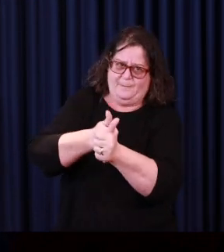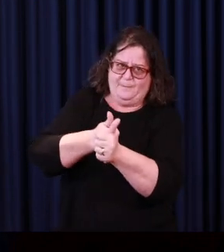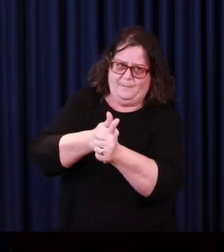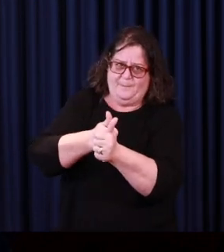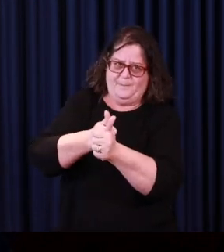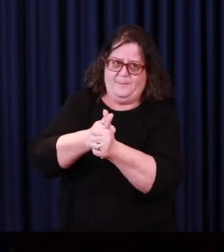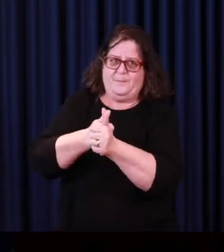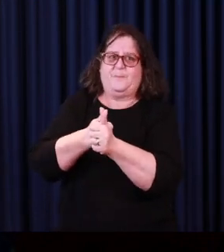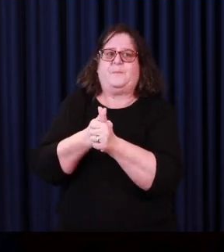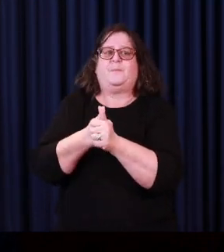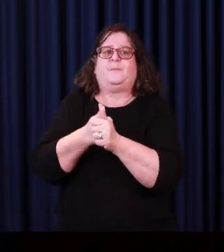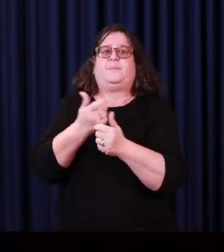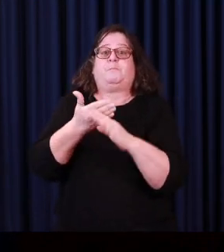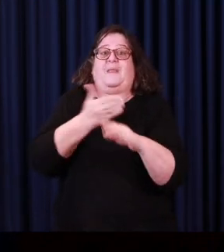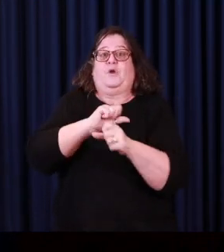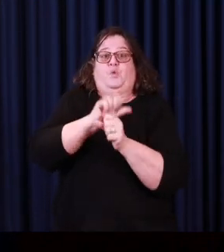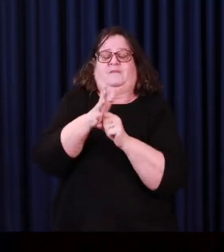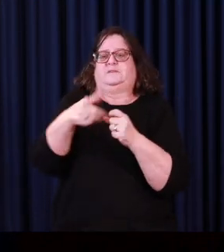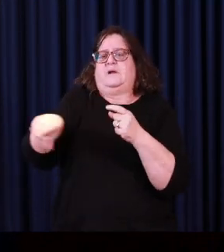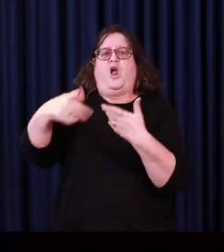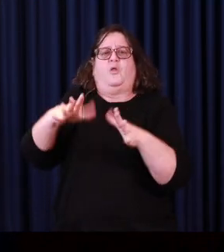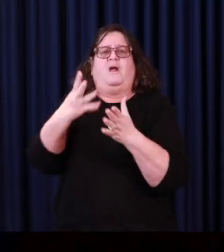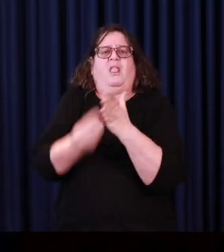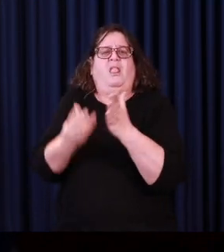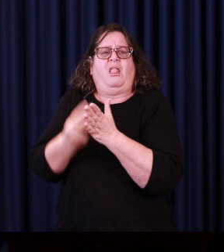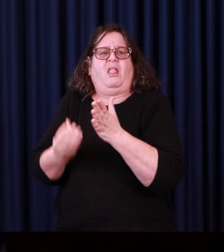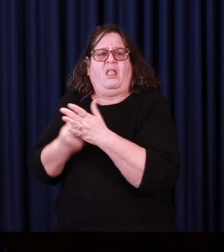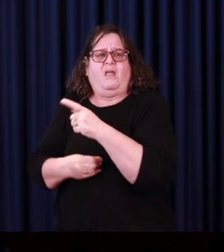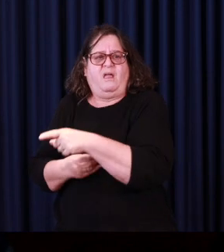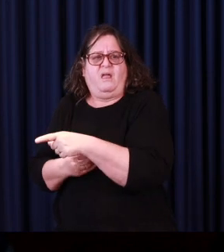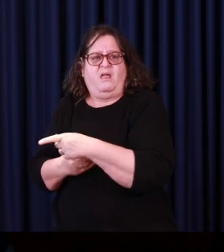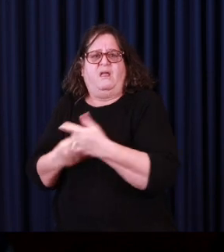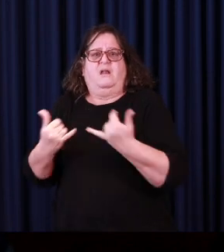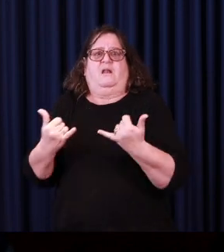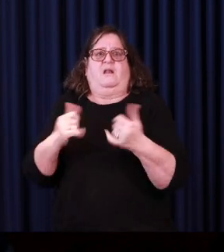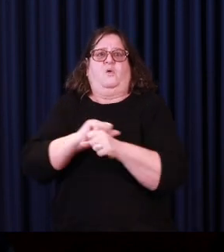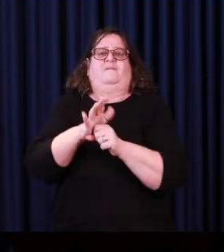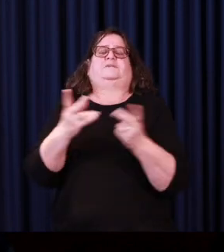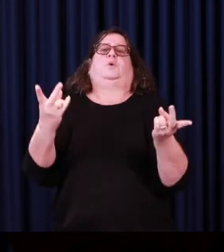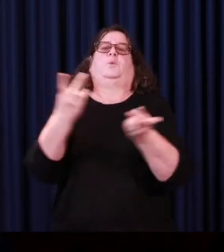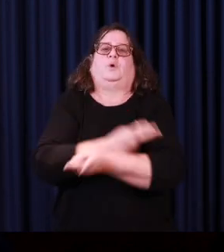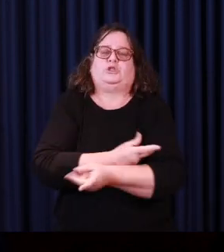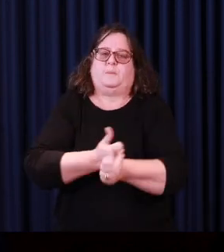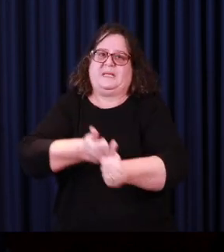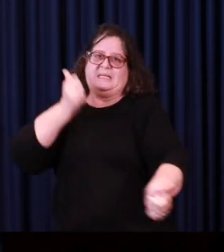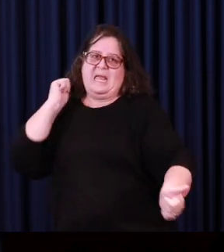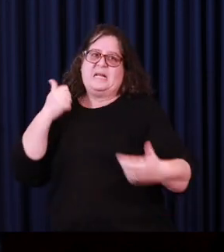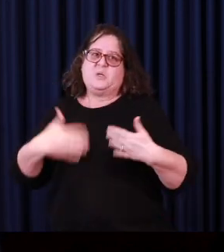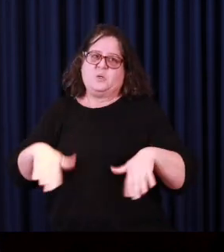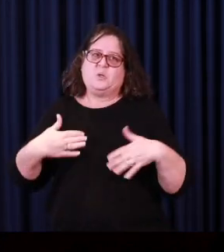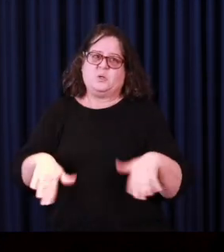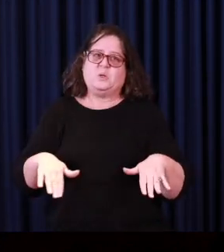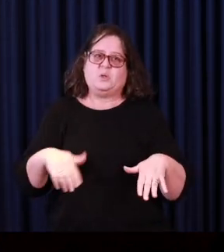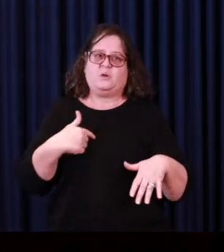our schools, and it's only gotten worse. It's a problem detailed in a report just